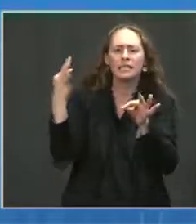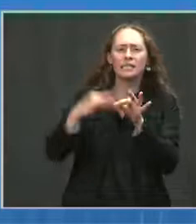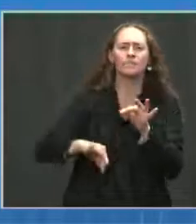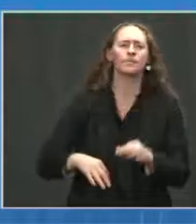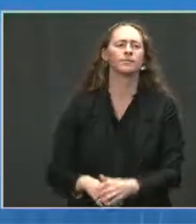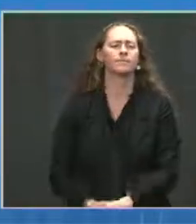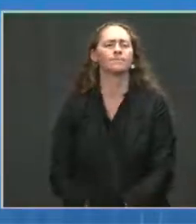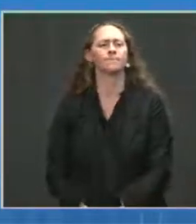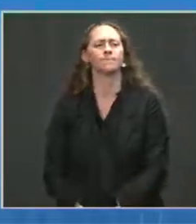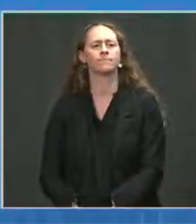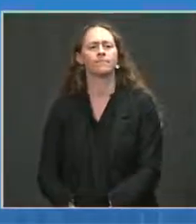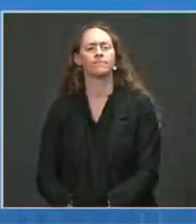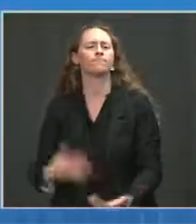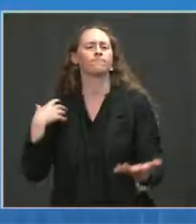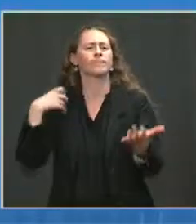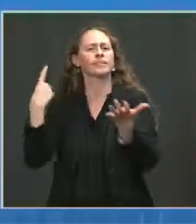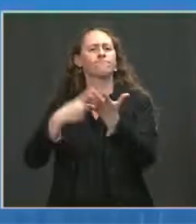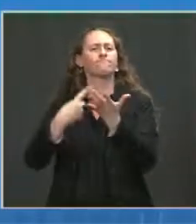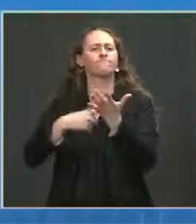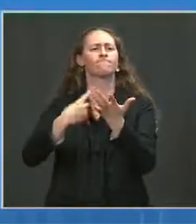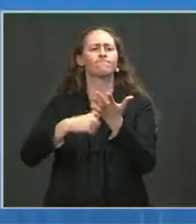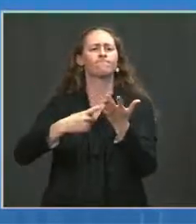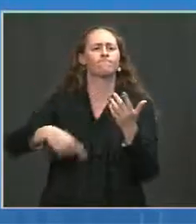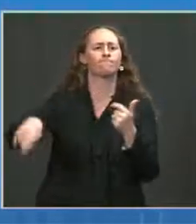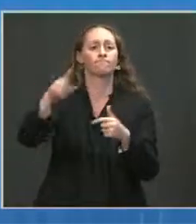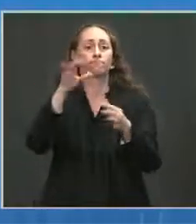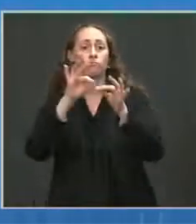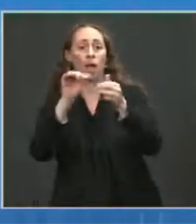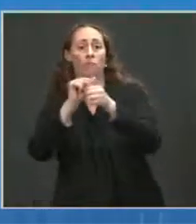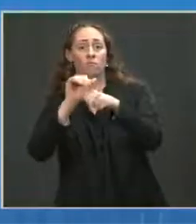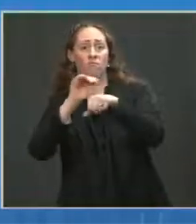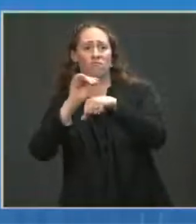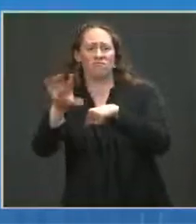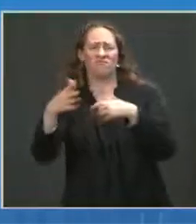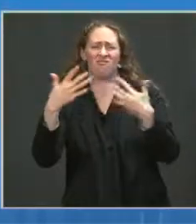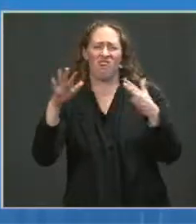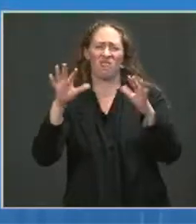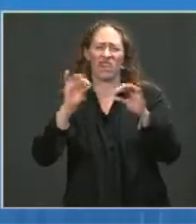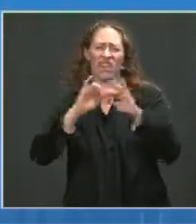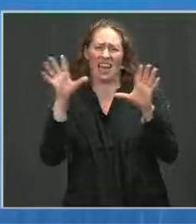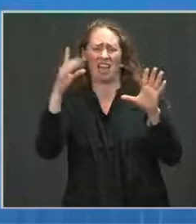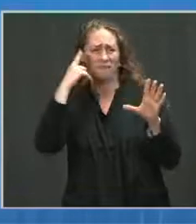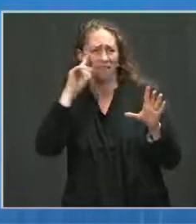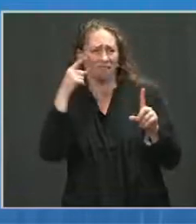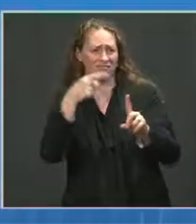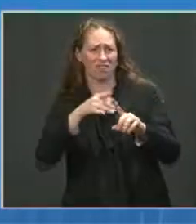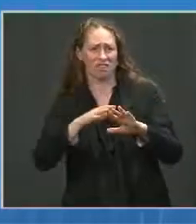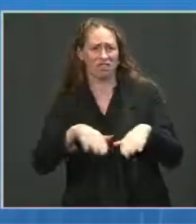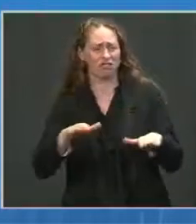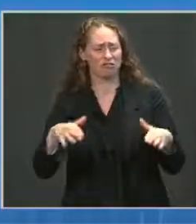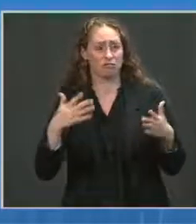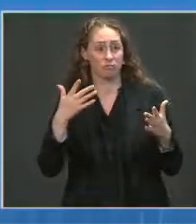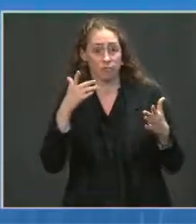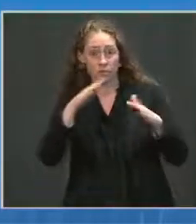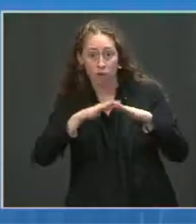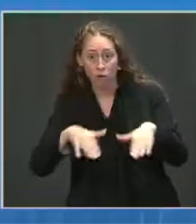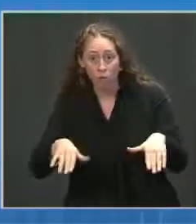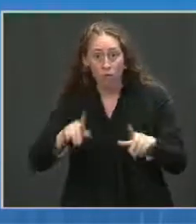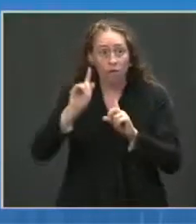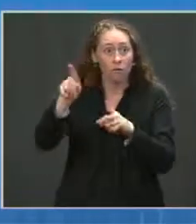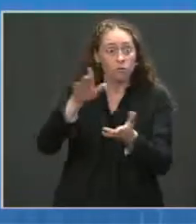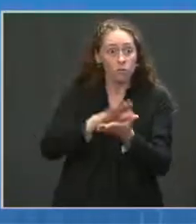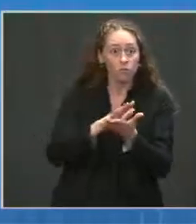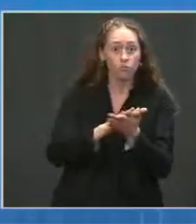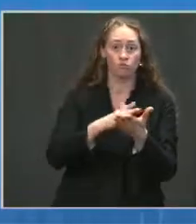and say, I think our guidance is very clear about where we should be in schools, and that is everyone who is in a K through 12